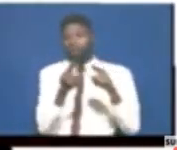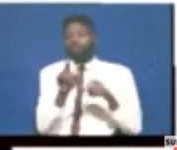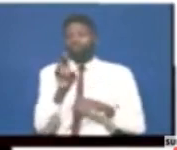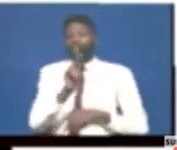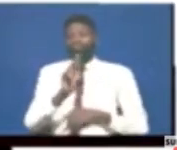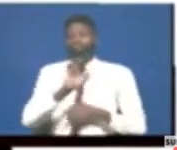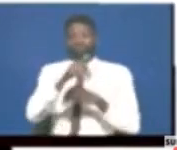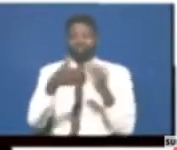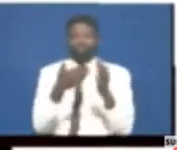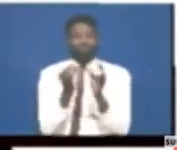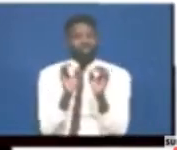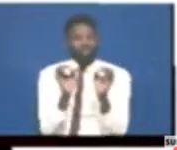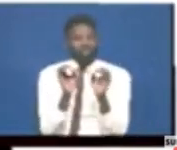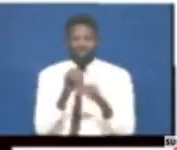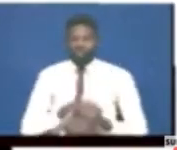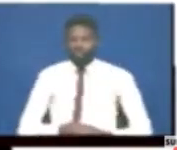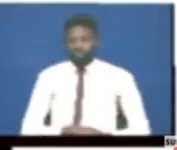them?